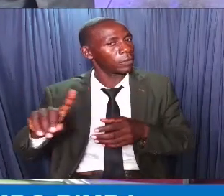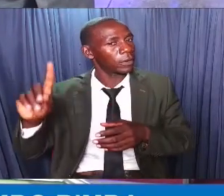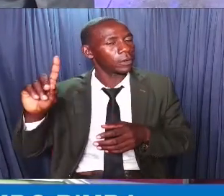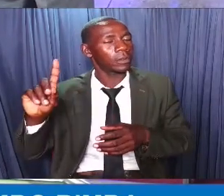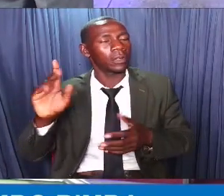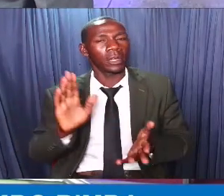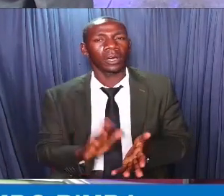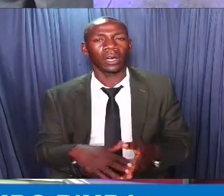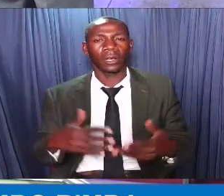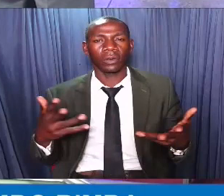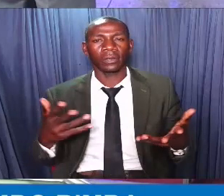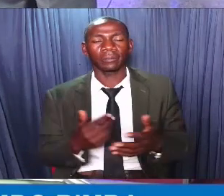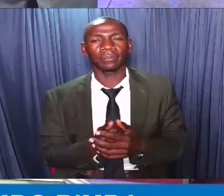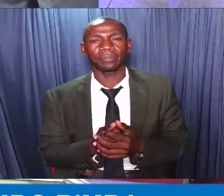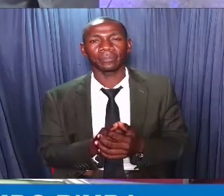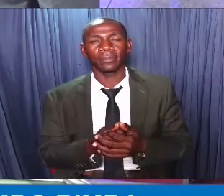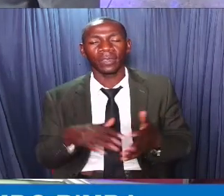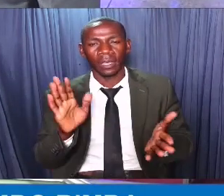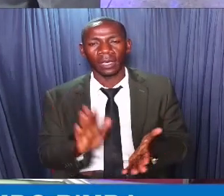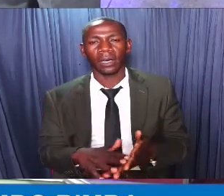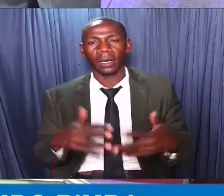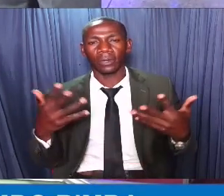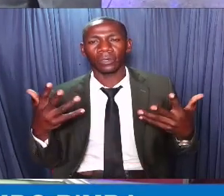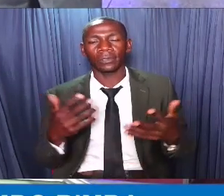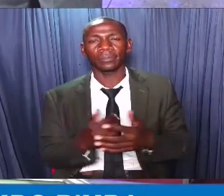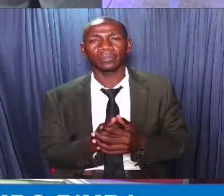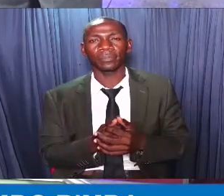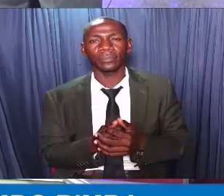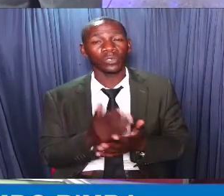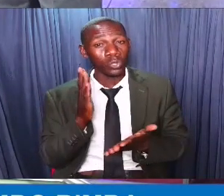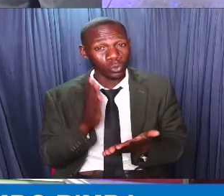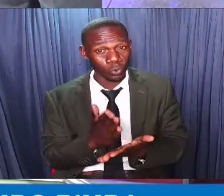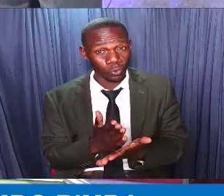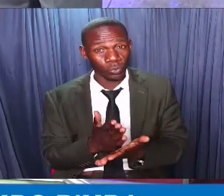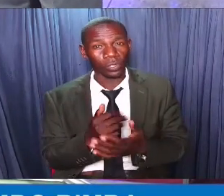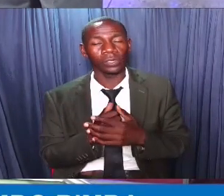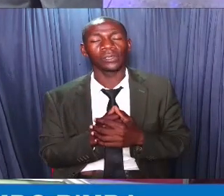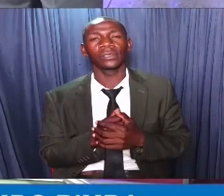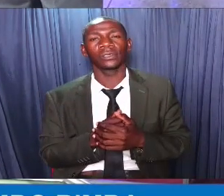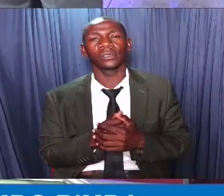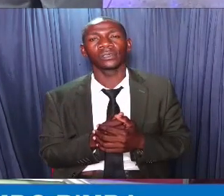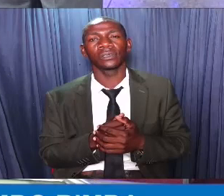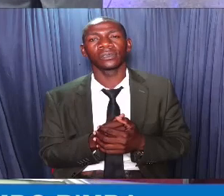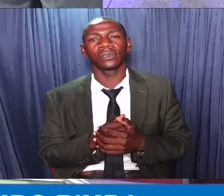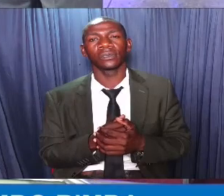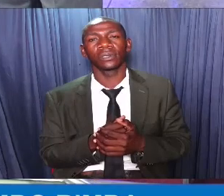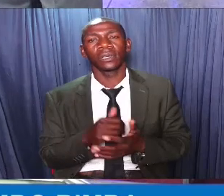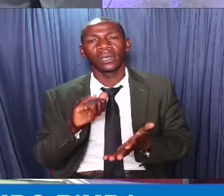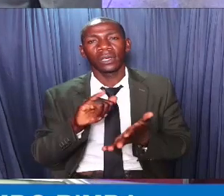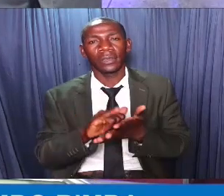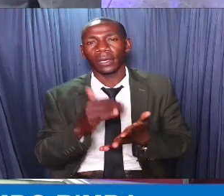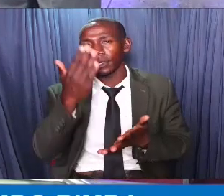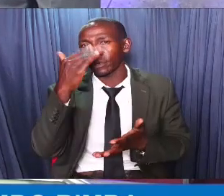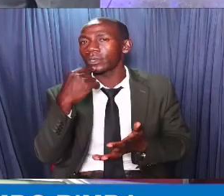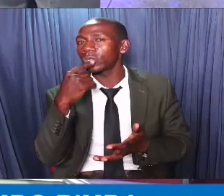Him, God. Hallelujah. Hallelujah. Hallelujah. Hallelujah. Kabisa. That is the reality. Ndio mimi